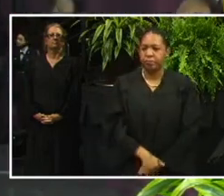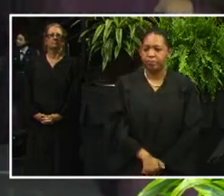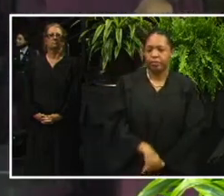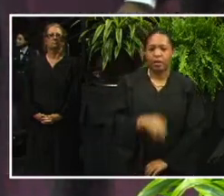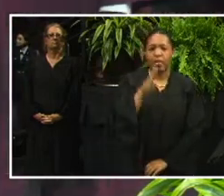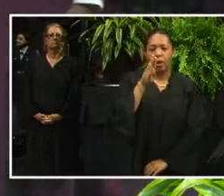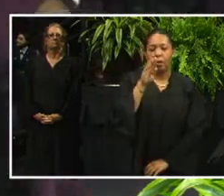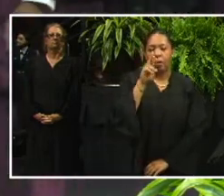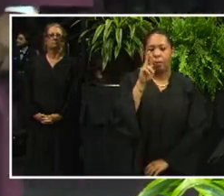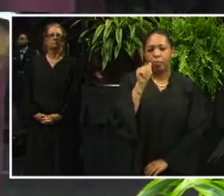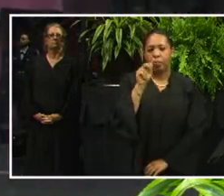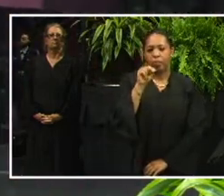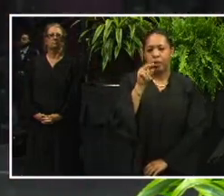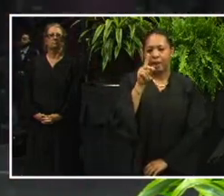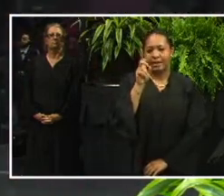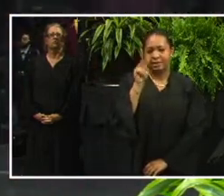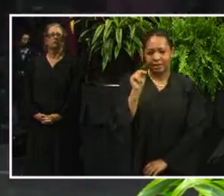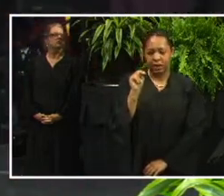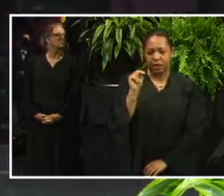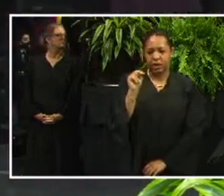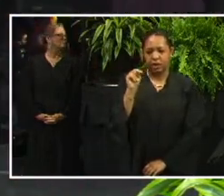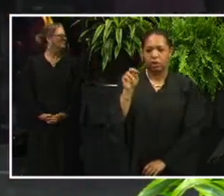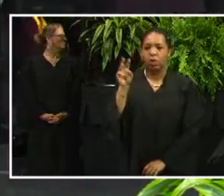Brandon Jamal Waring.